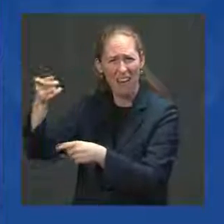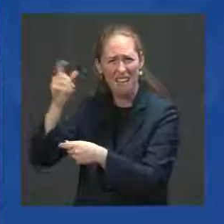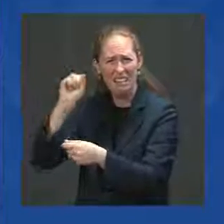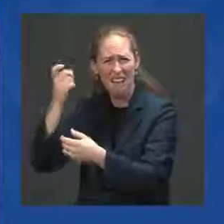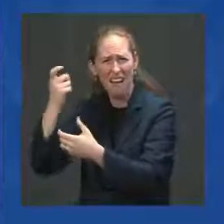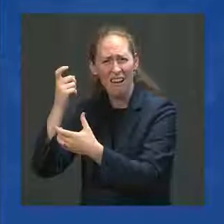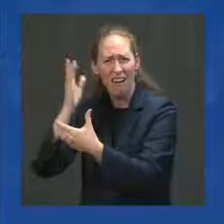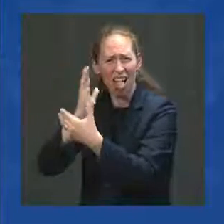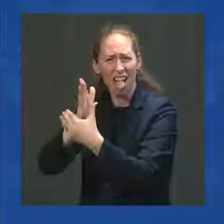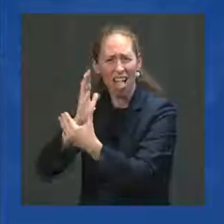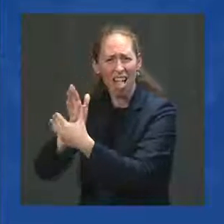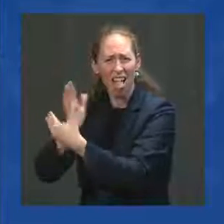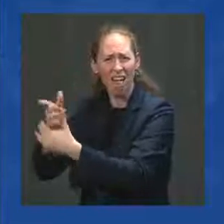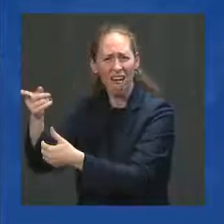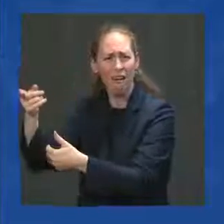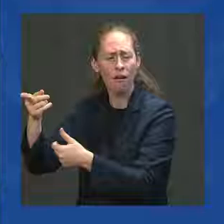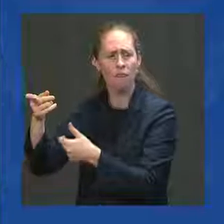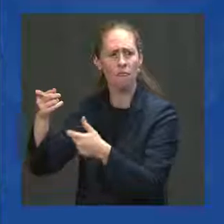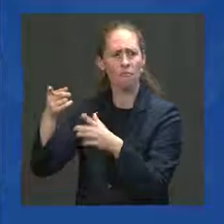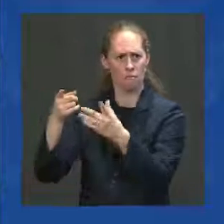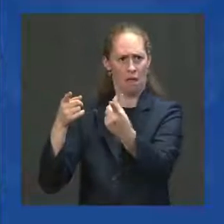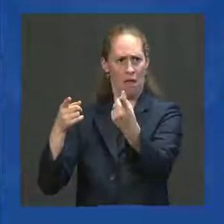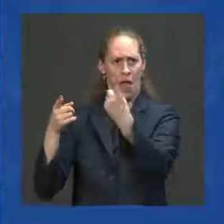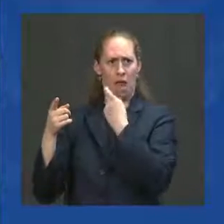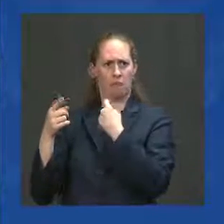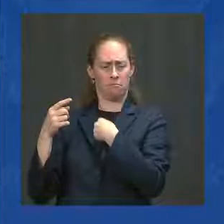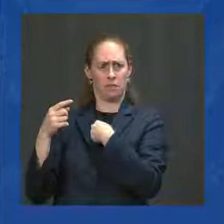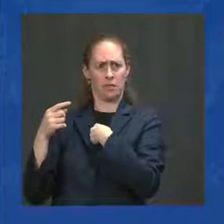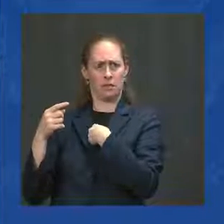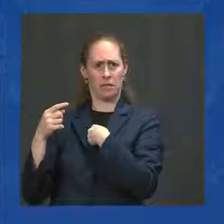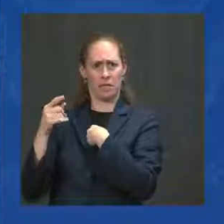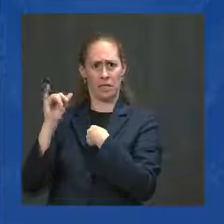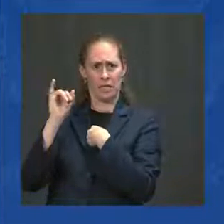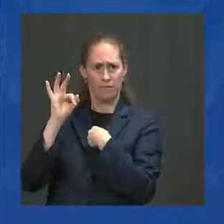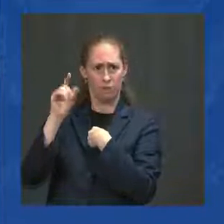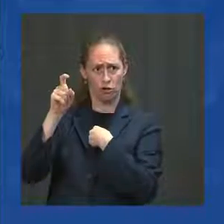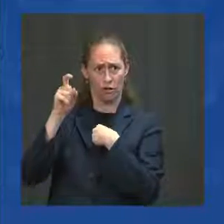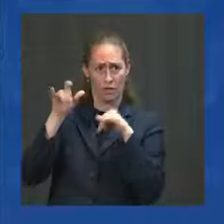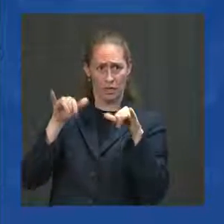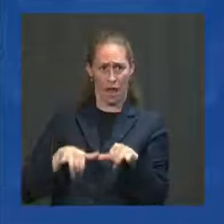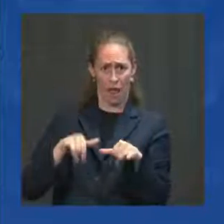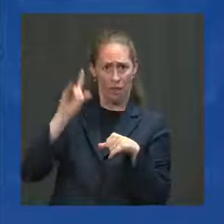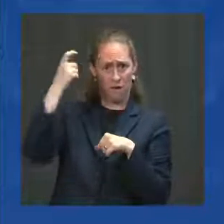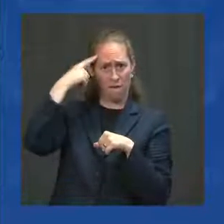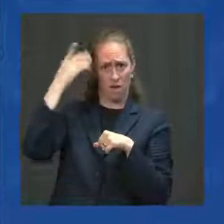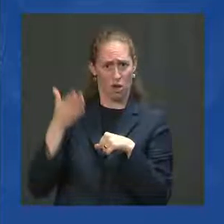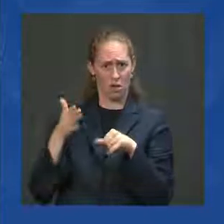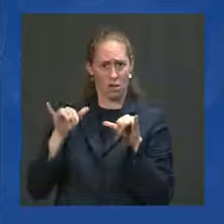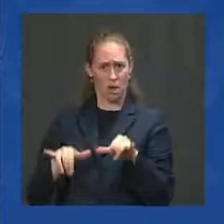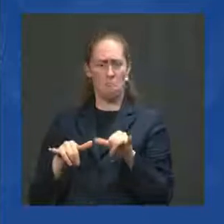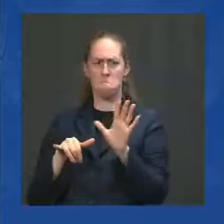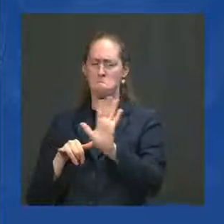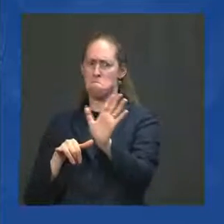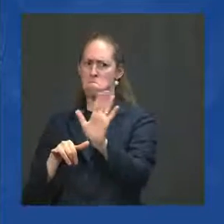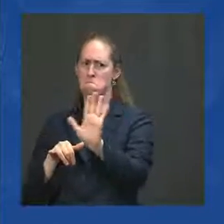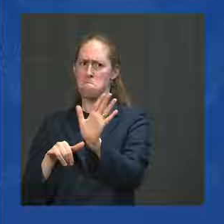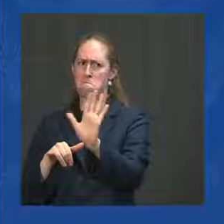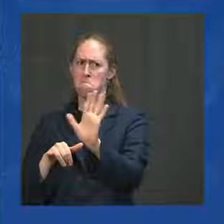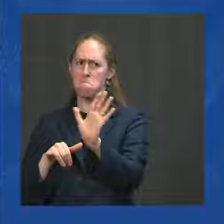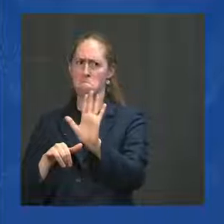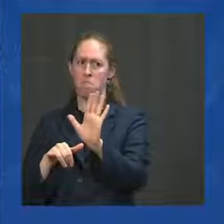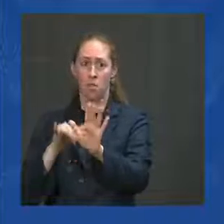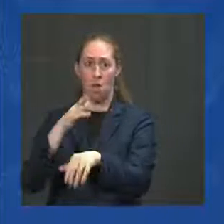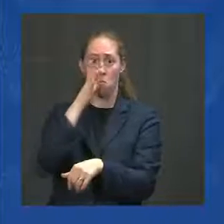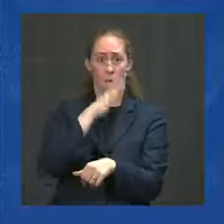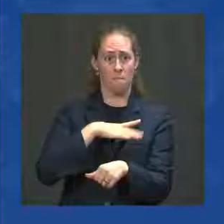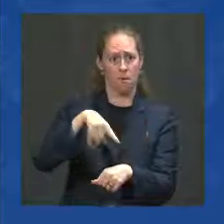substantive, should he remain as governor is one question. And women should be believed when they make accusations that are able to, on the face